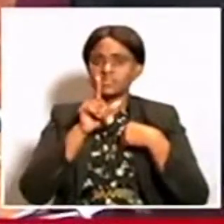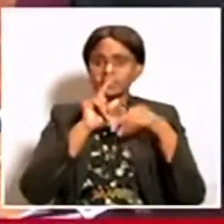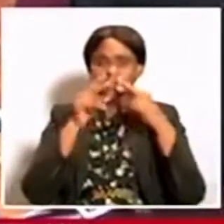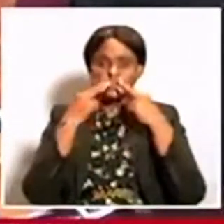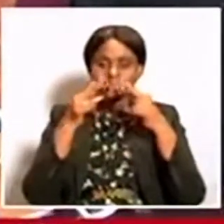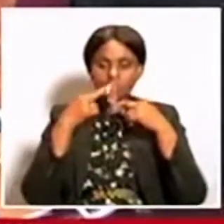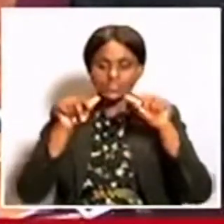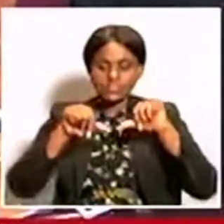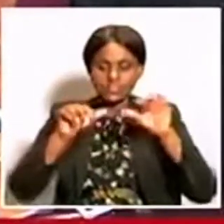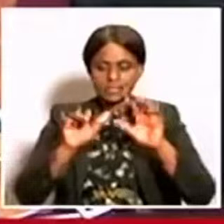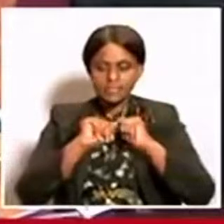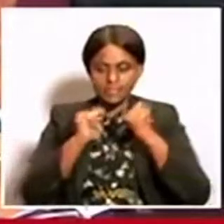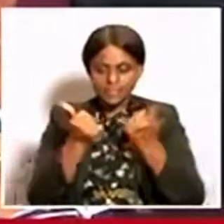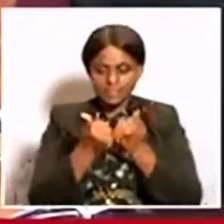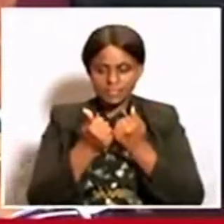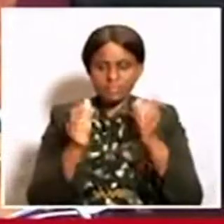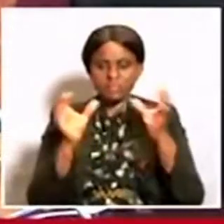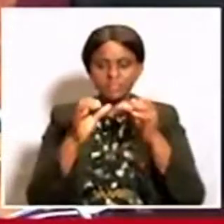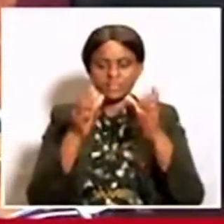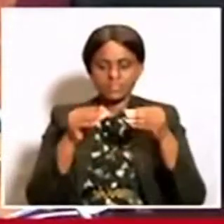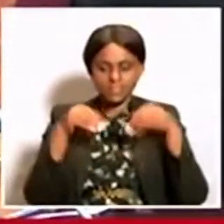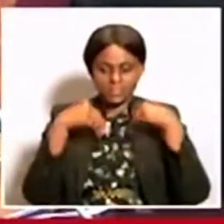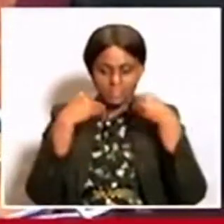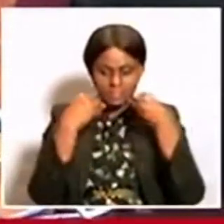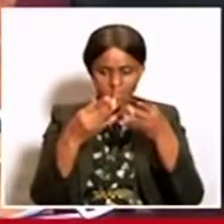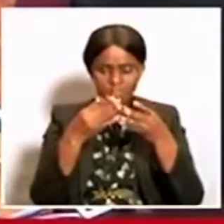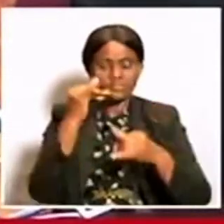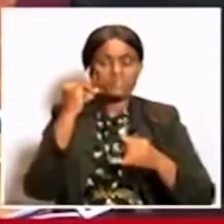General. The council awarded completion